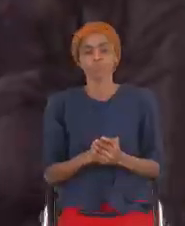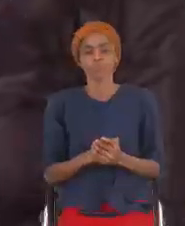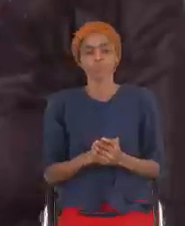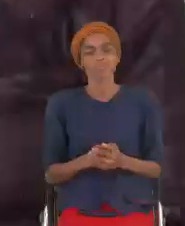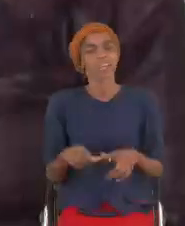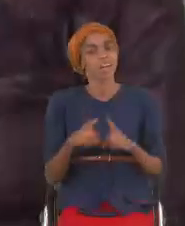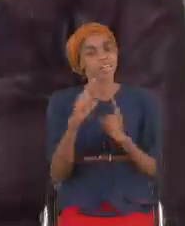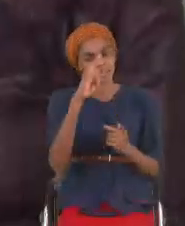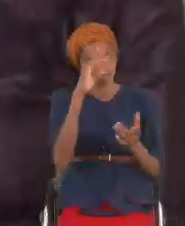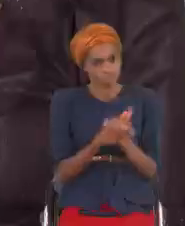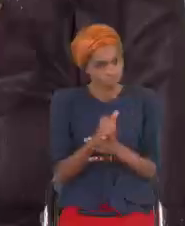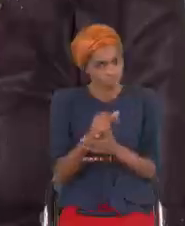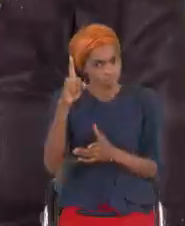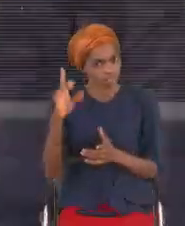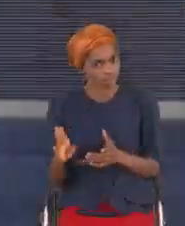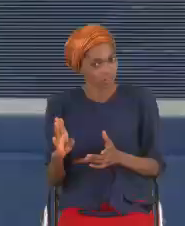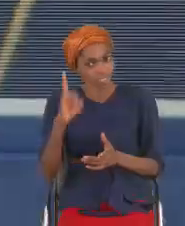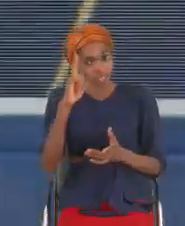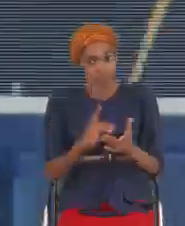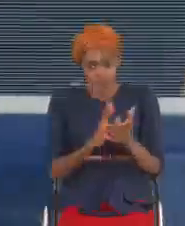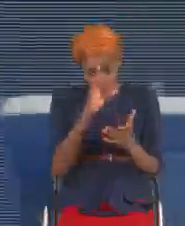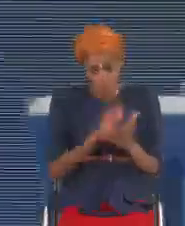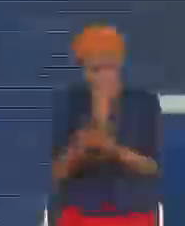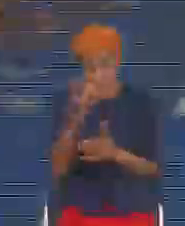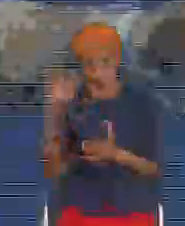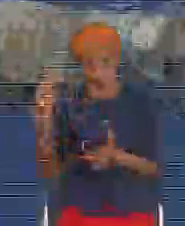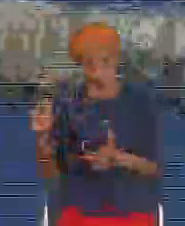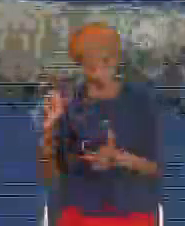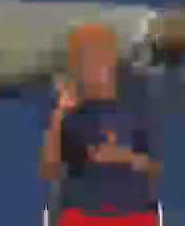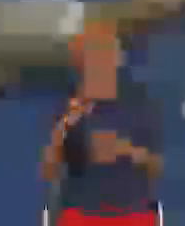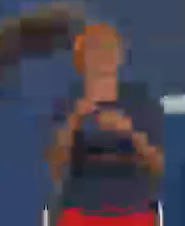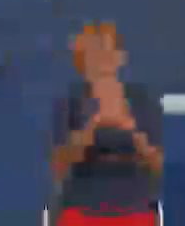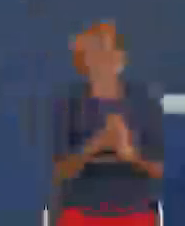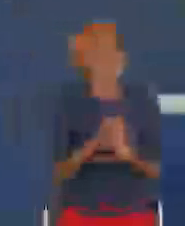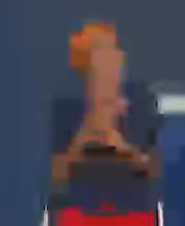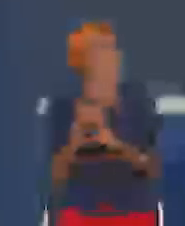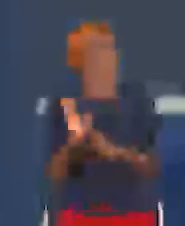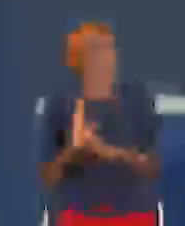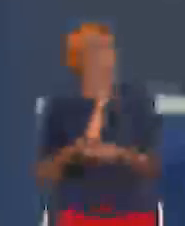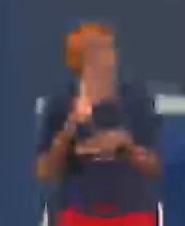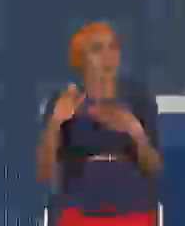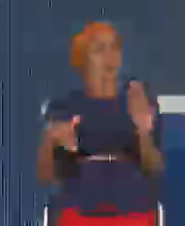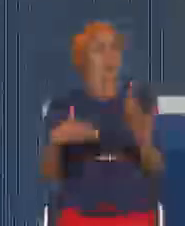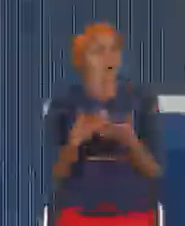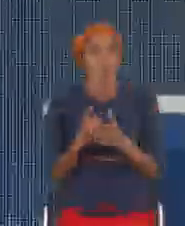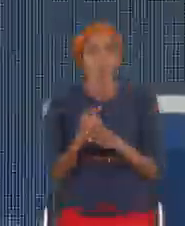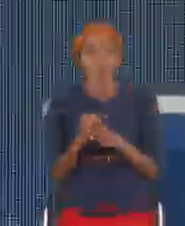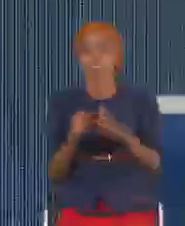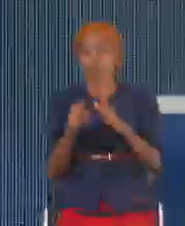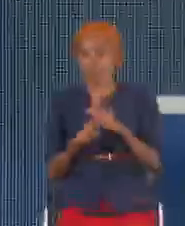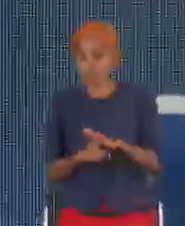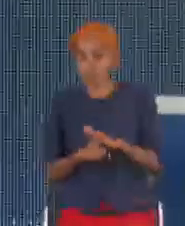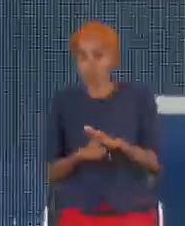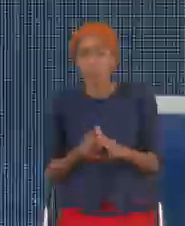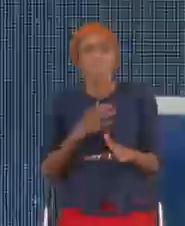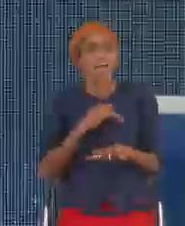you trust him, as you believe him, it will take away all the pressure and all